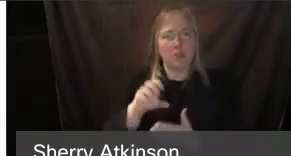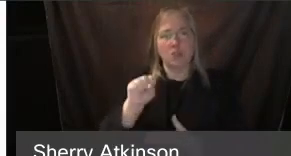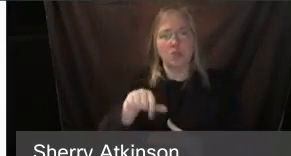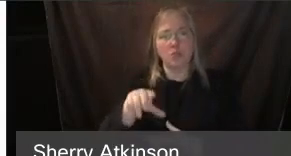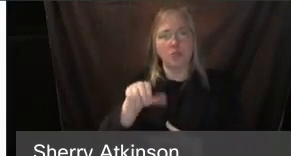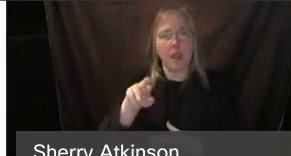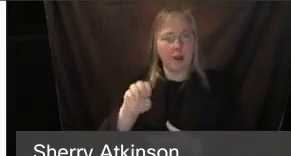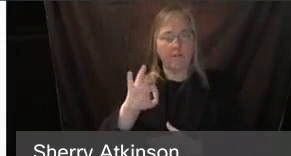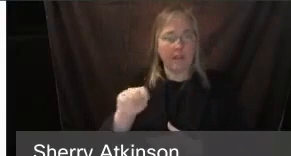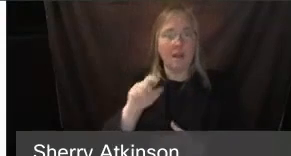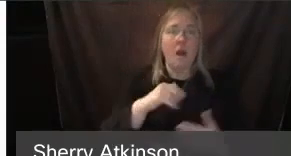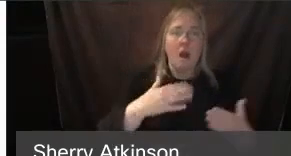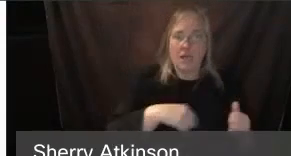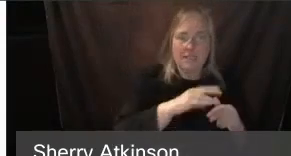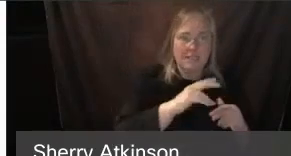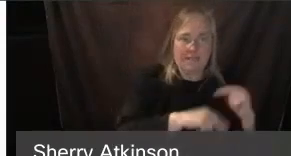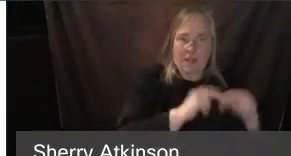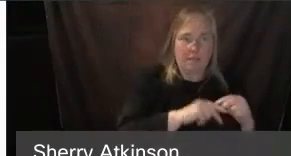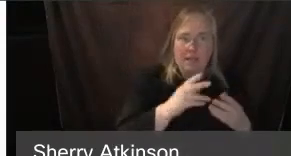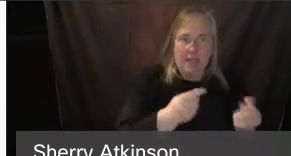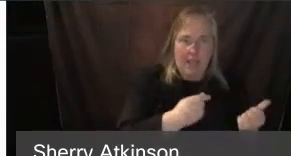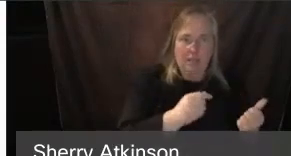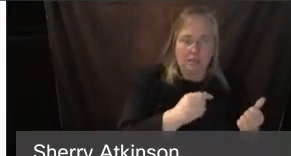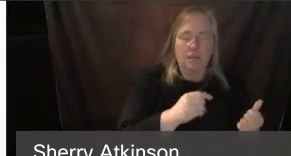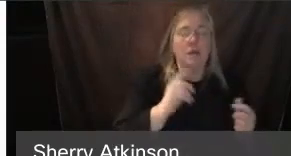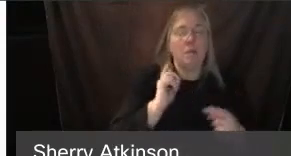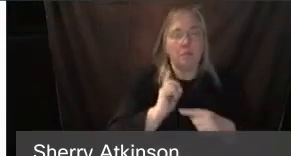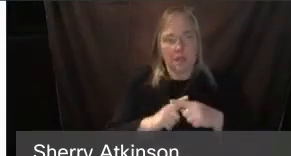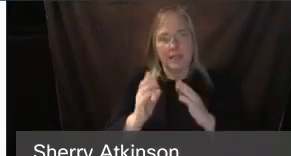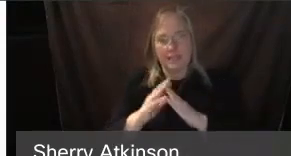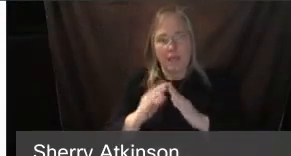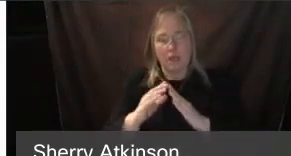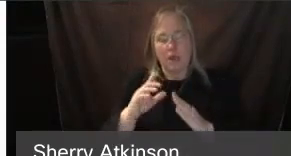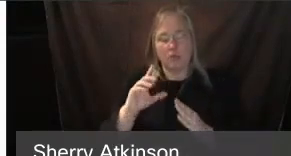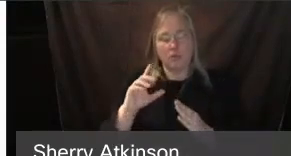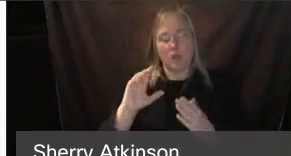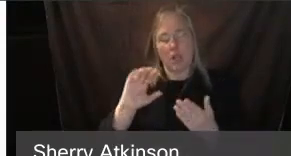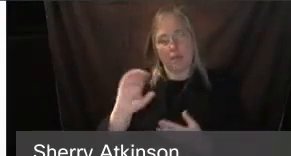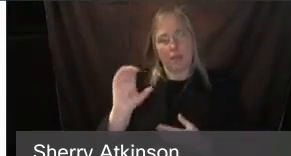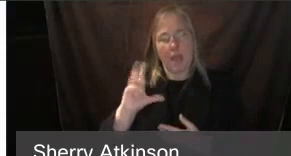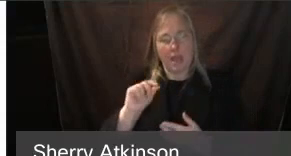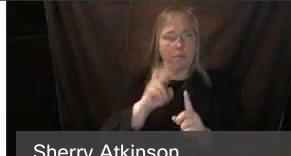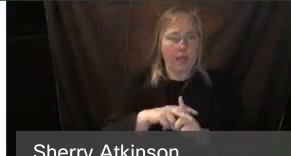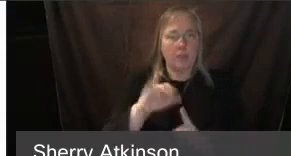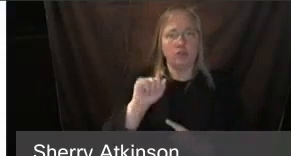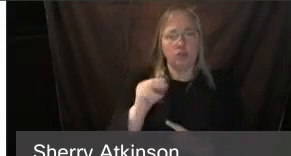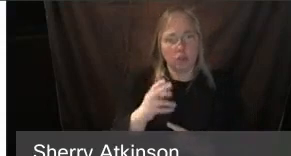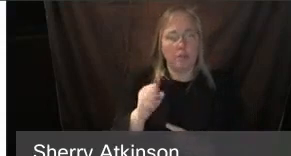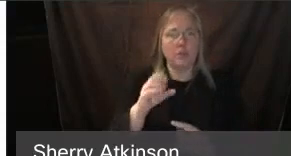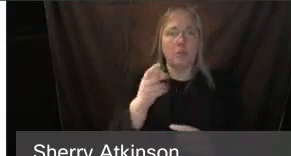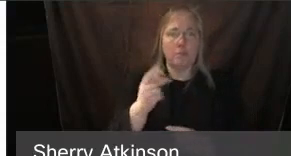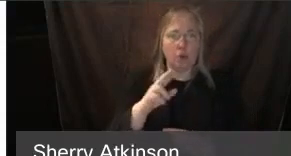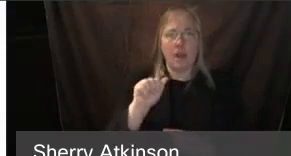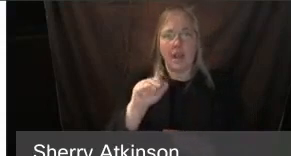the undeveloped land plus downtown Columbia, and you apply a jobs per acre figure, or a square foot per jobs per acre figure,